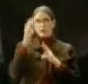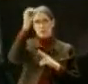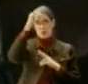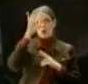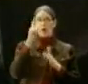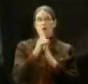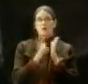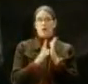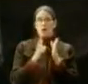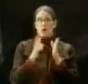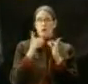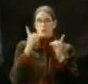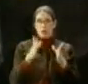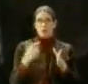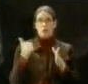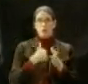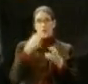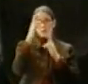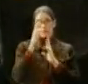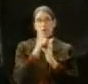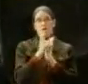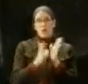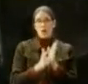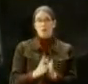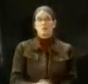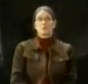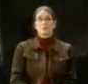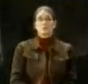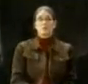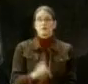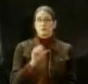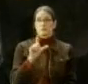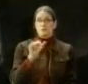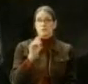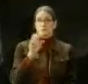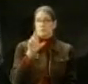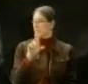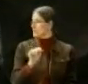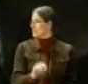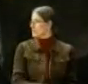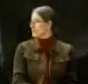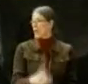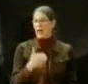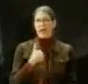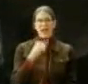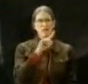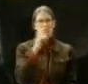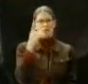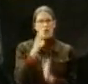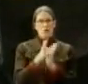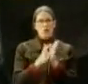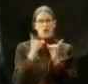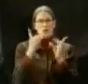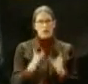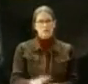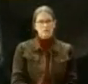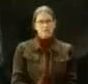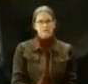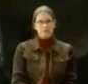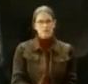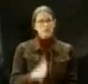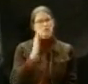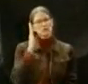we respect the law. So, Commissioner Lambert? I just have a question for the law director. Would